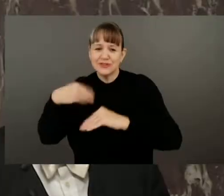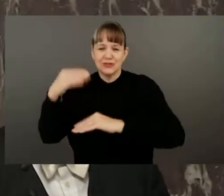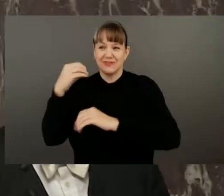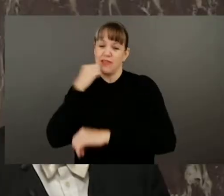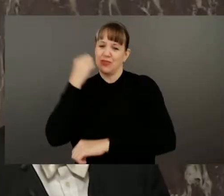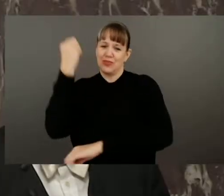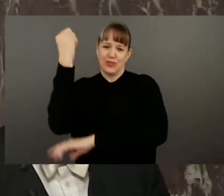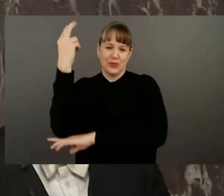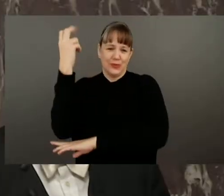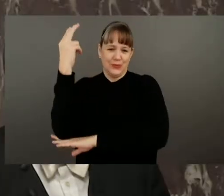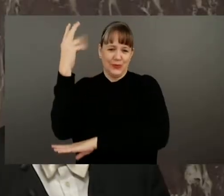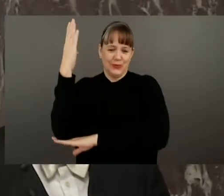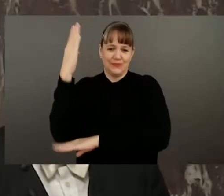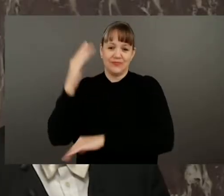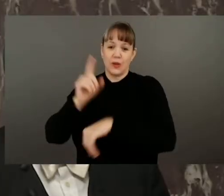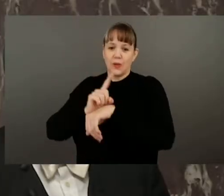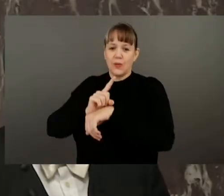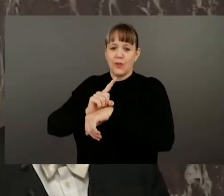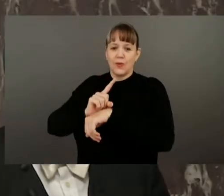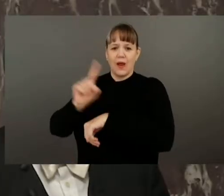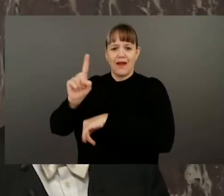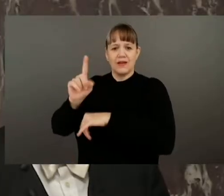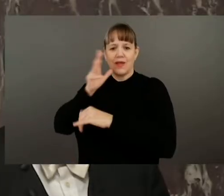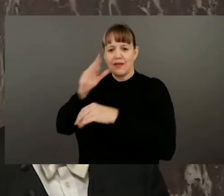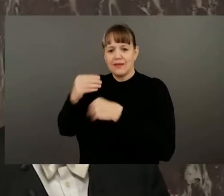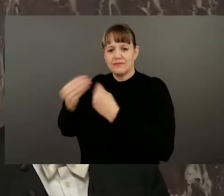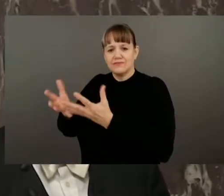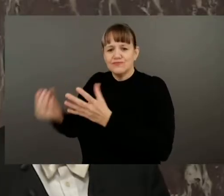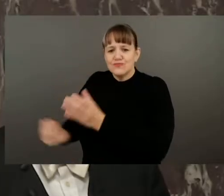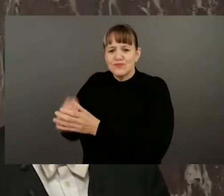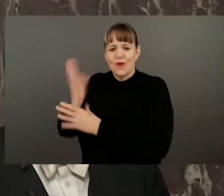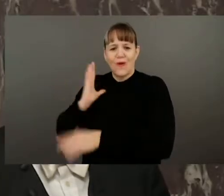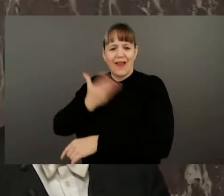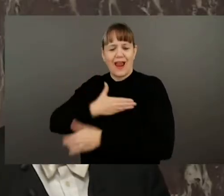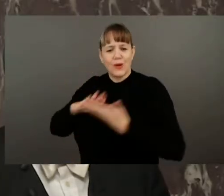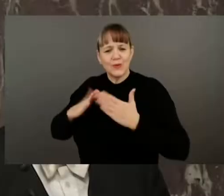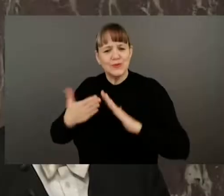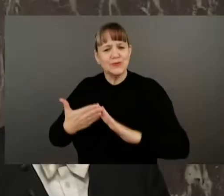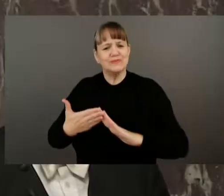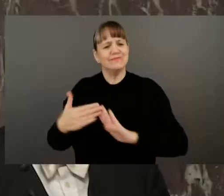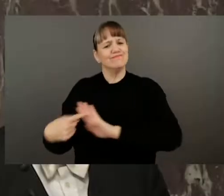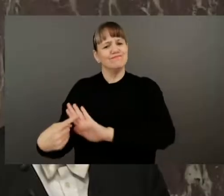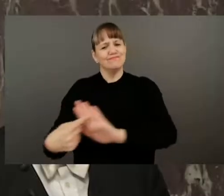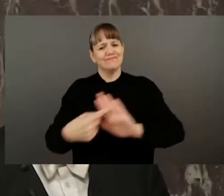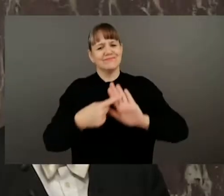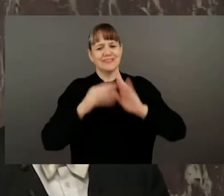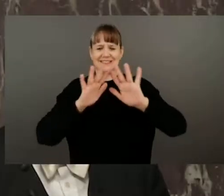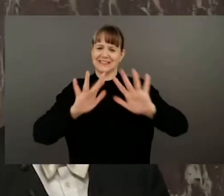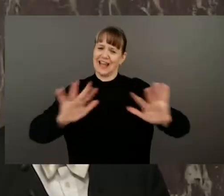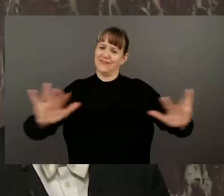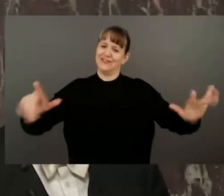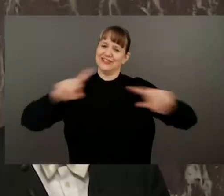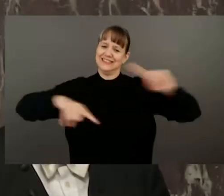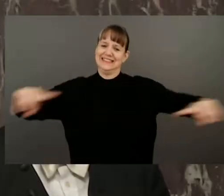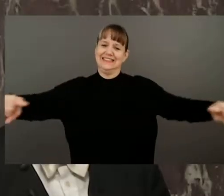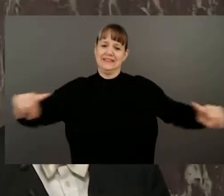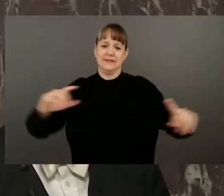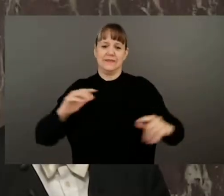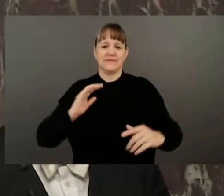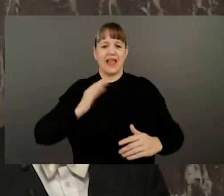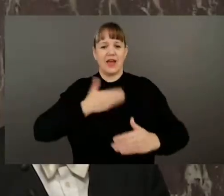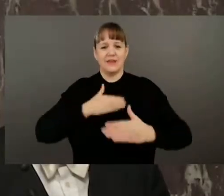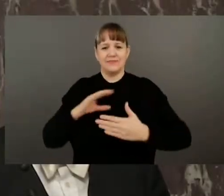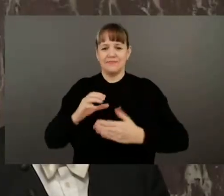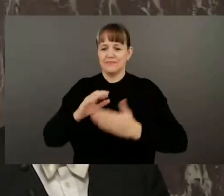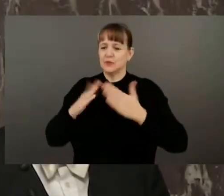our community, and to diversity is what makes our community unique and strong. So please, if I can ask the House to make them feel very